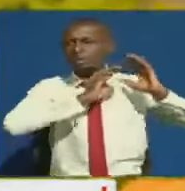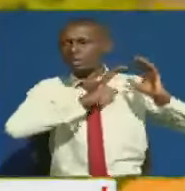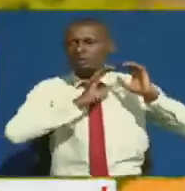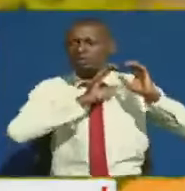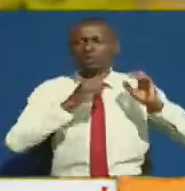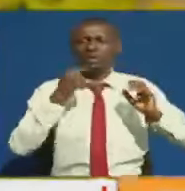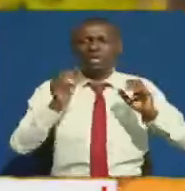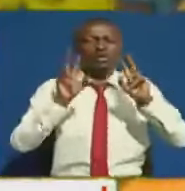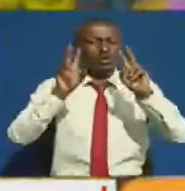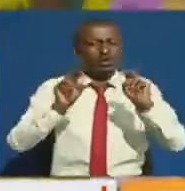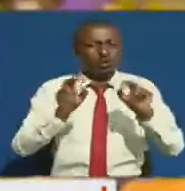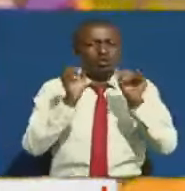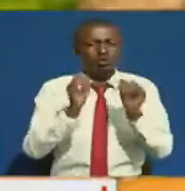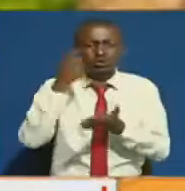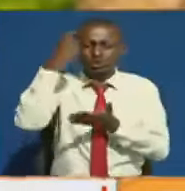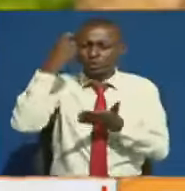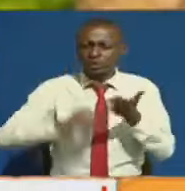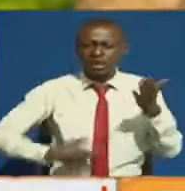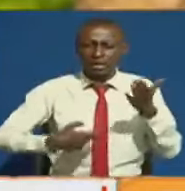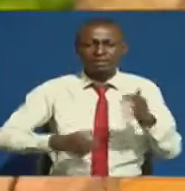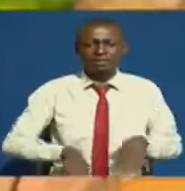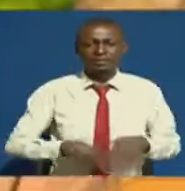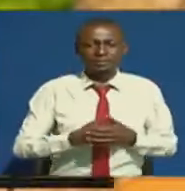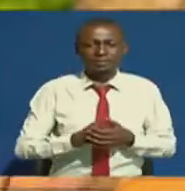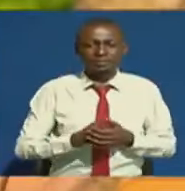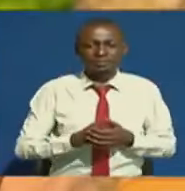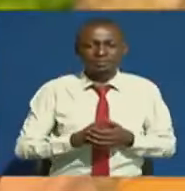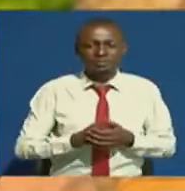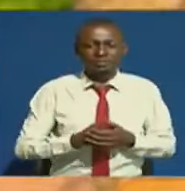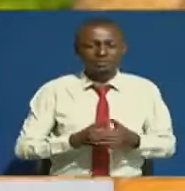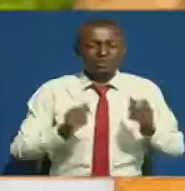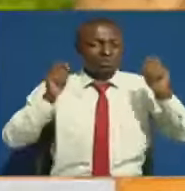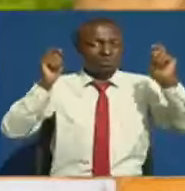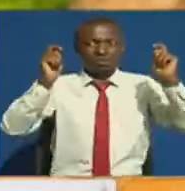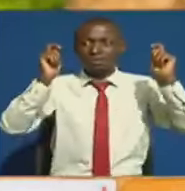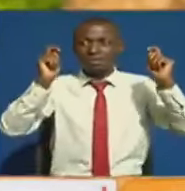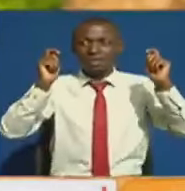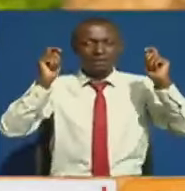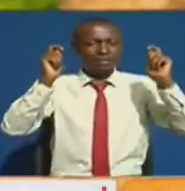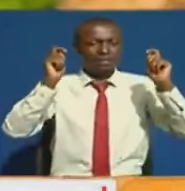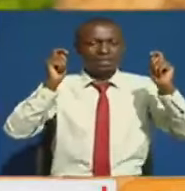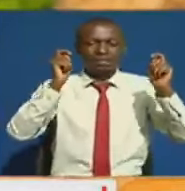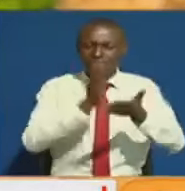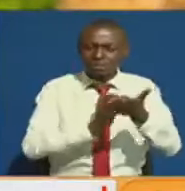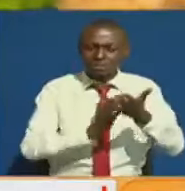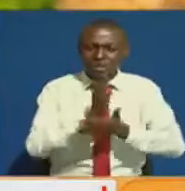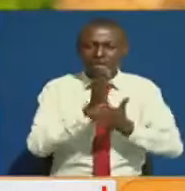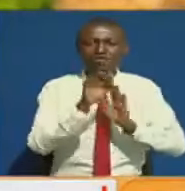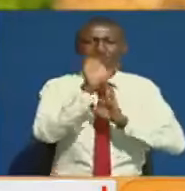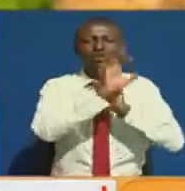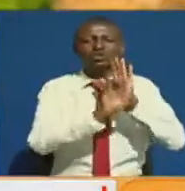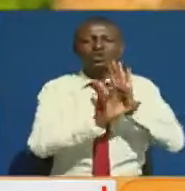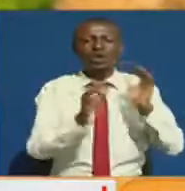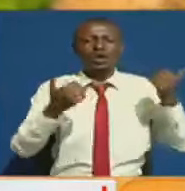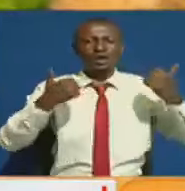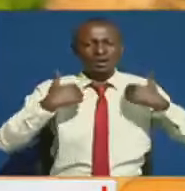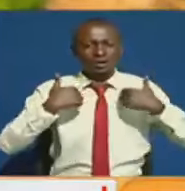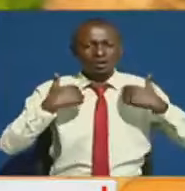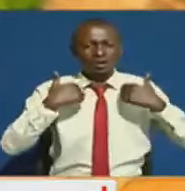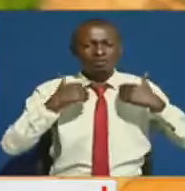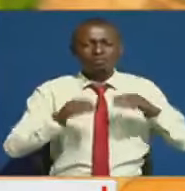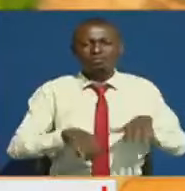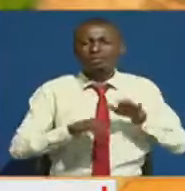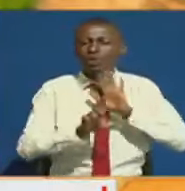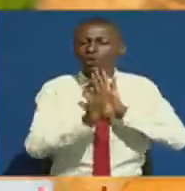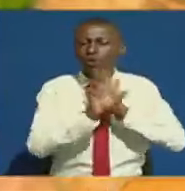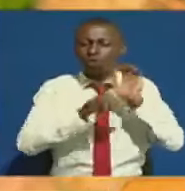to new taxes. Lazima zakayo shuke. Demonstration and picketing is constitutionally allowed, and that is the apex of the law. And nobody should